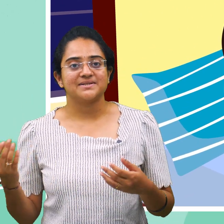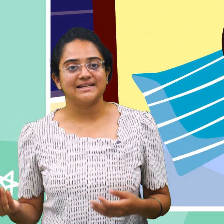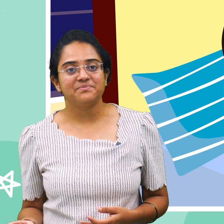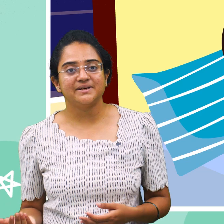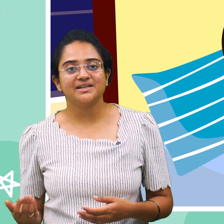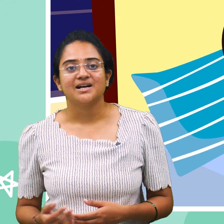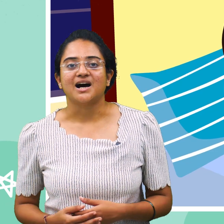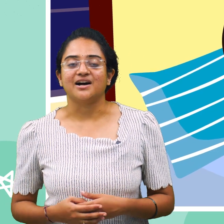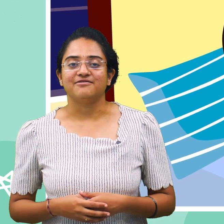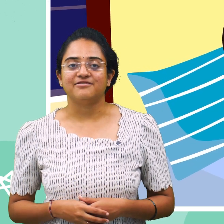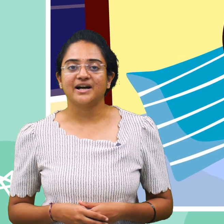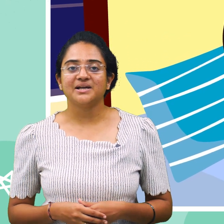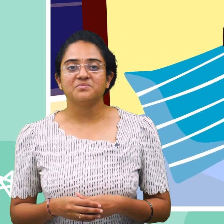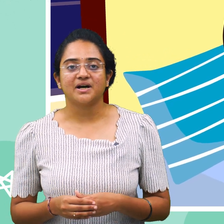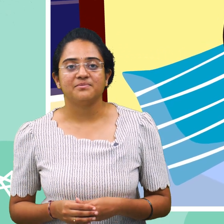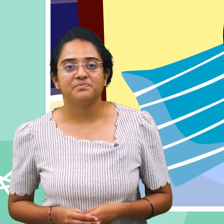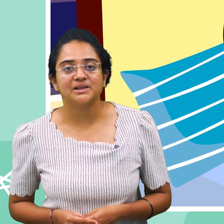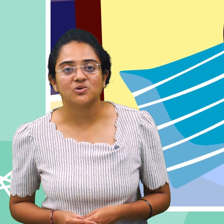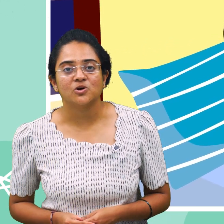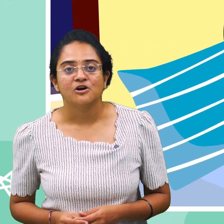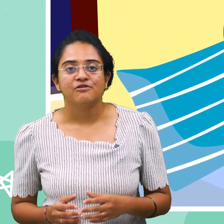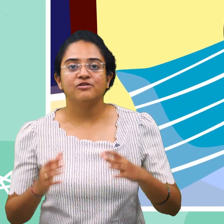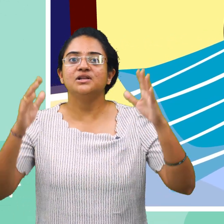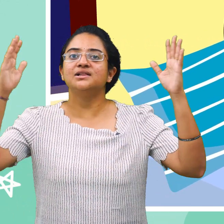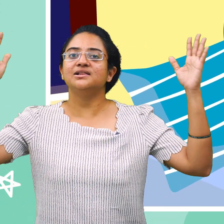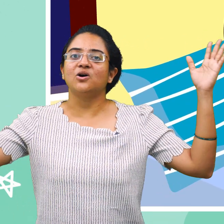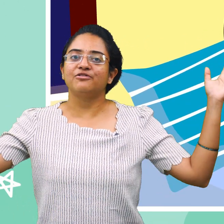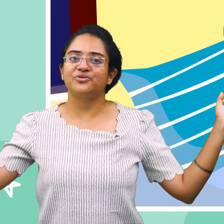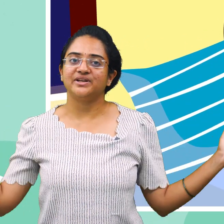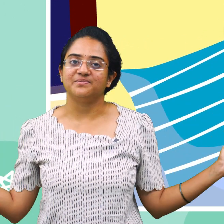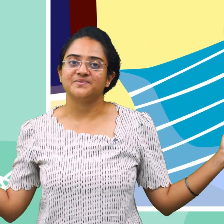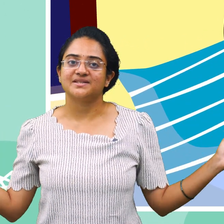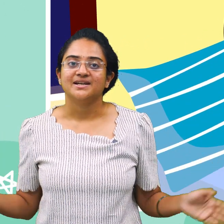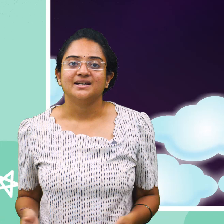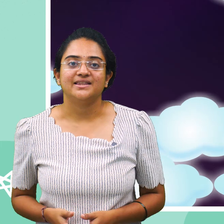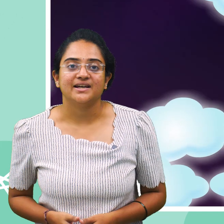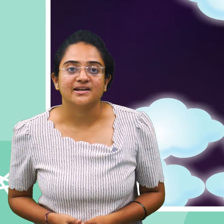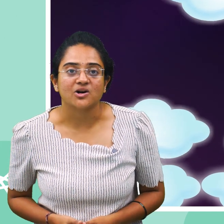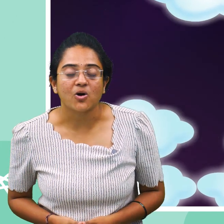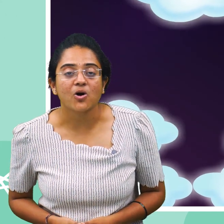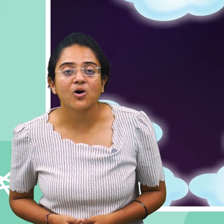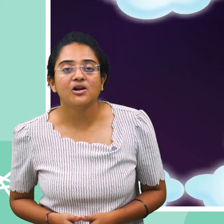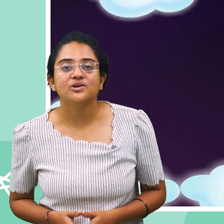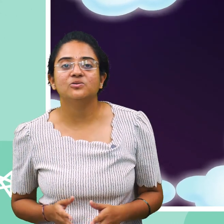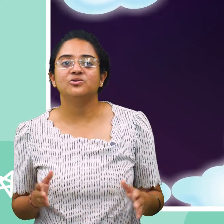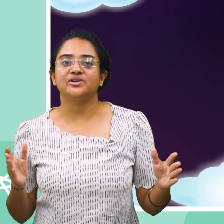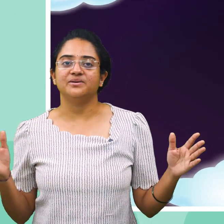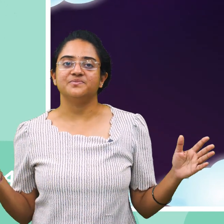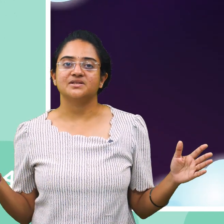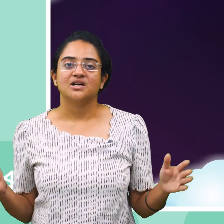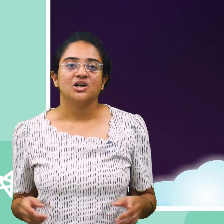I am sleeping, I find my pillow full of dreams. There are all